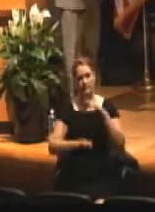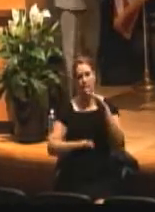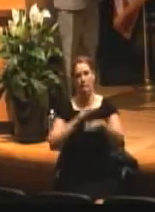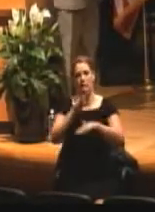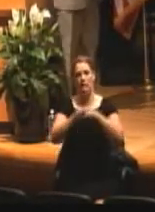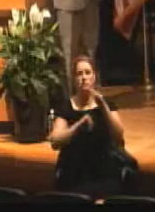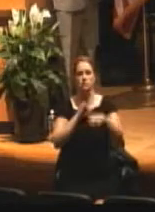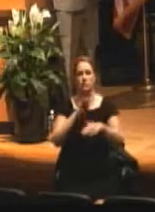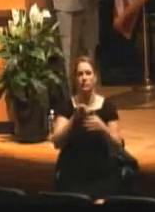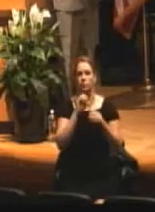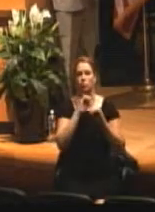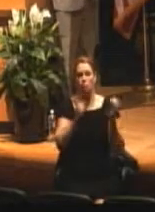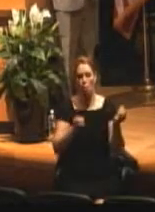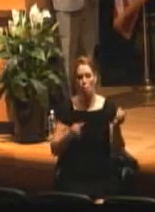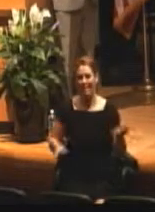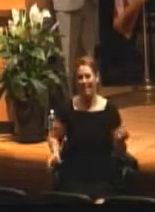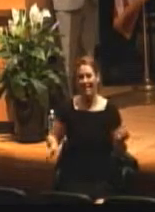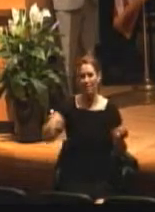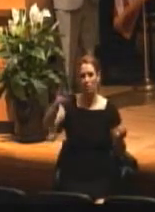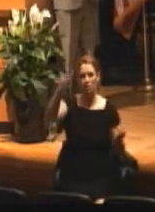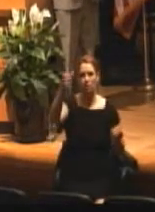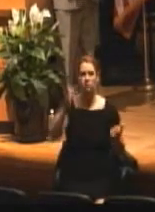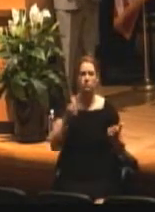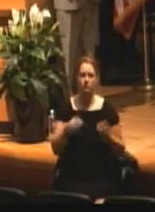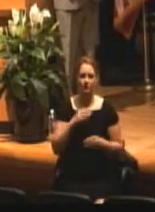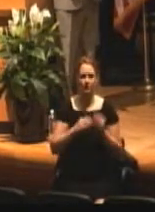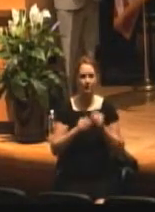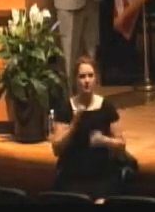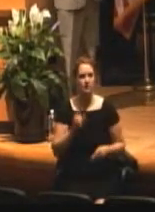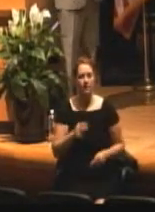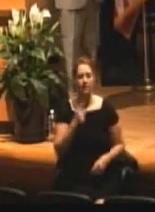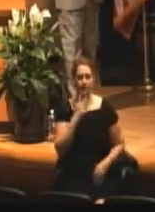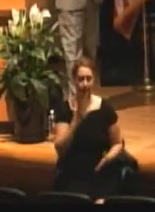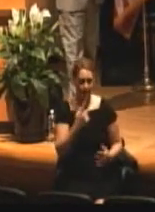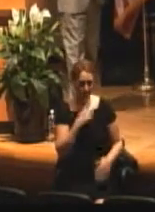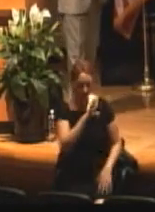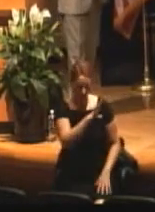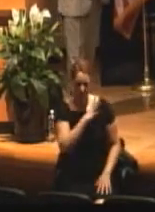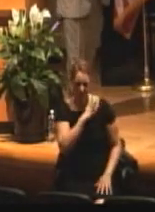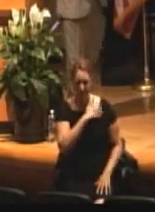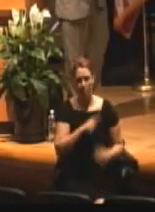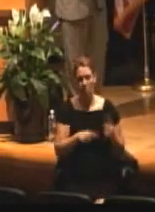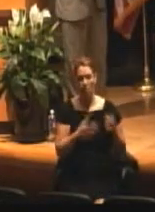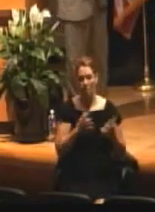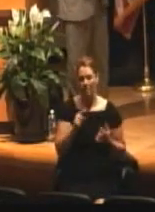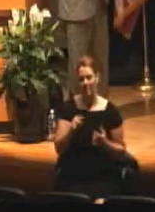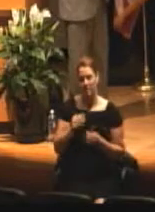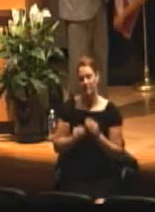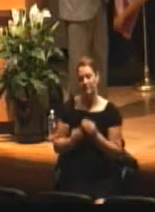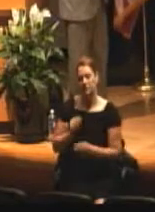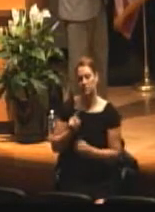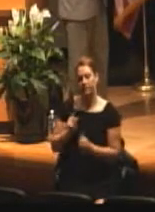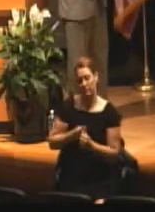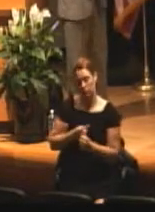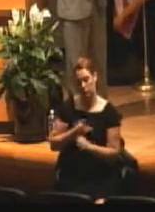like that. It might not have it. So they would come back and say, yeah, this is okay, but we want this thing fixed to meet VA guides,